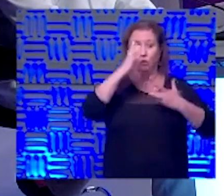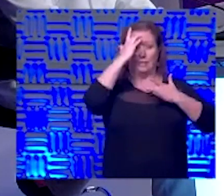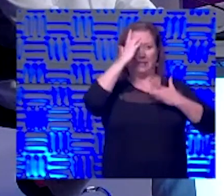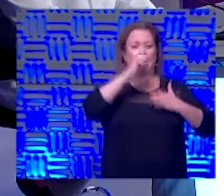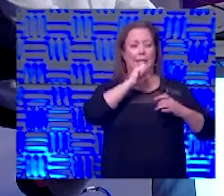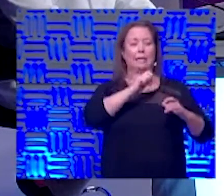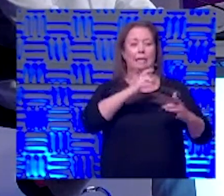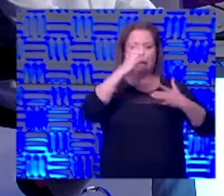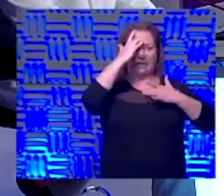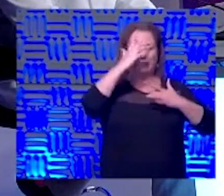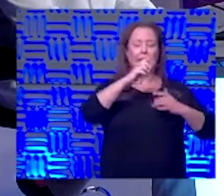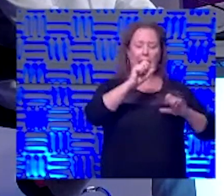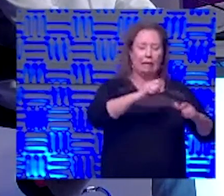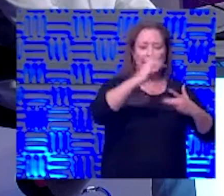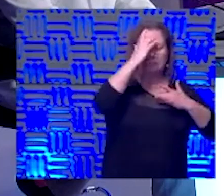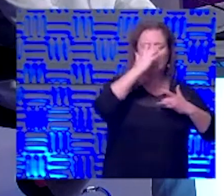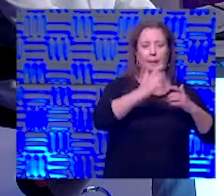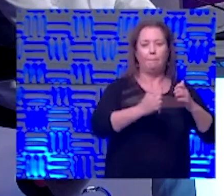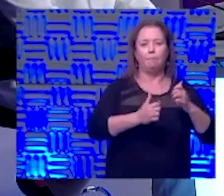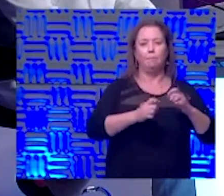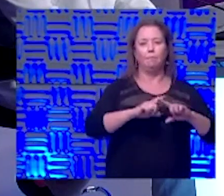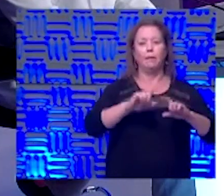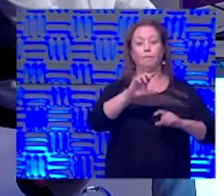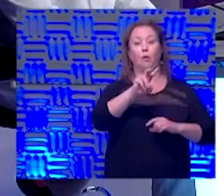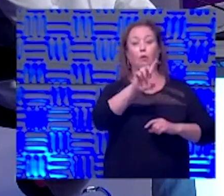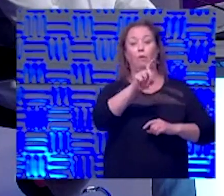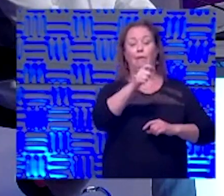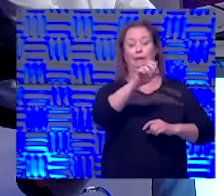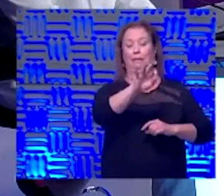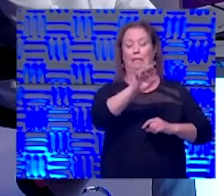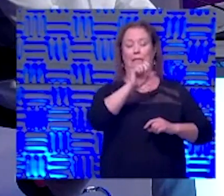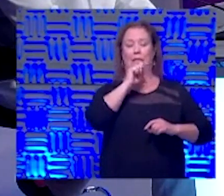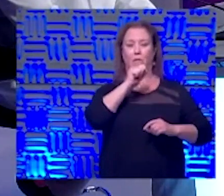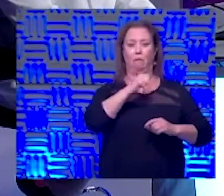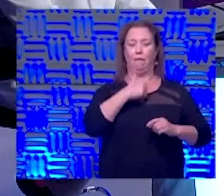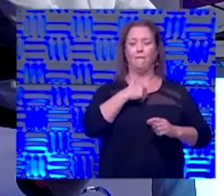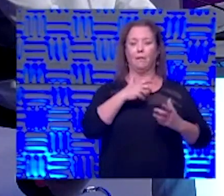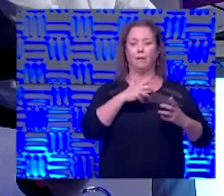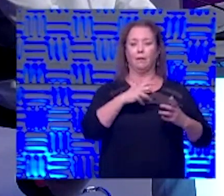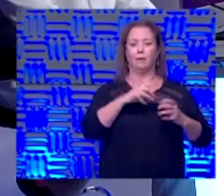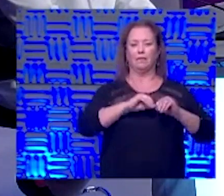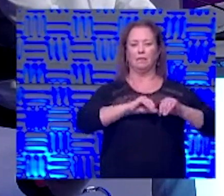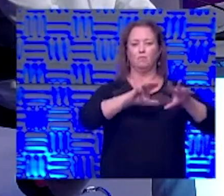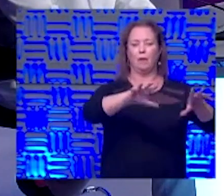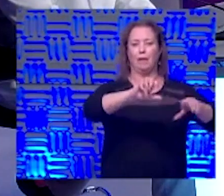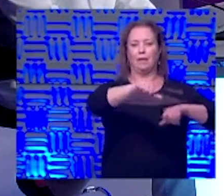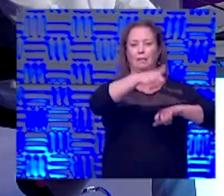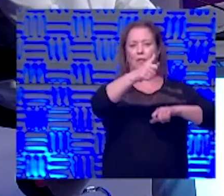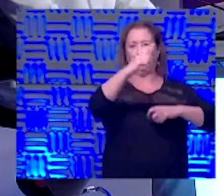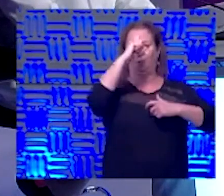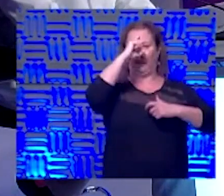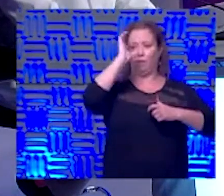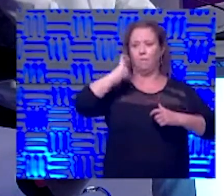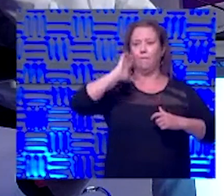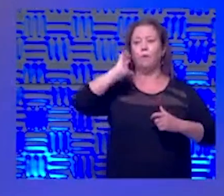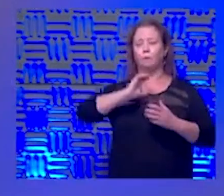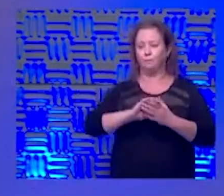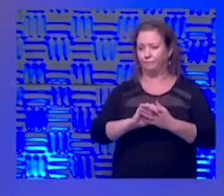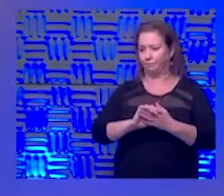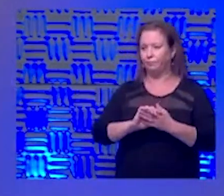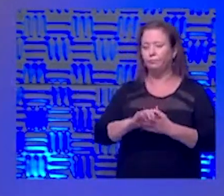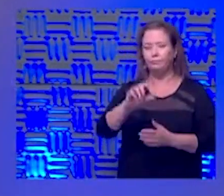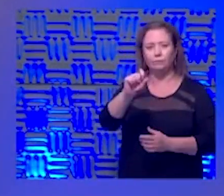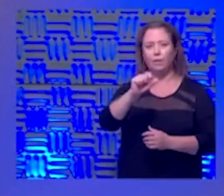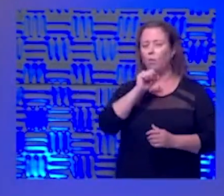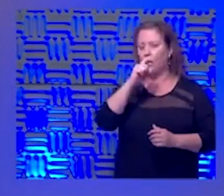large. They can get really sick, but by and large they don't get as sick with the COVID-19. And B, they may not be spreading it to others like we thought originally. Yeah, we don't think